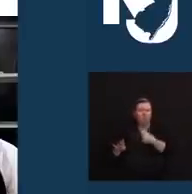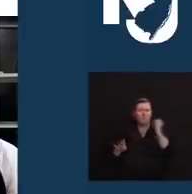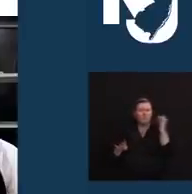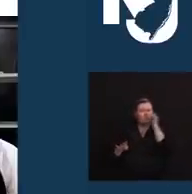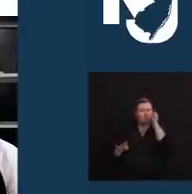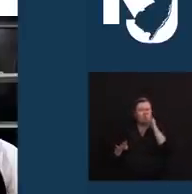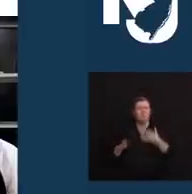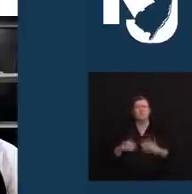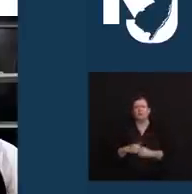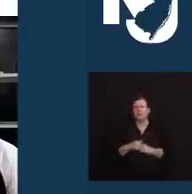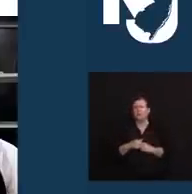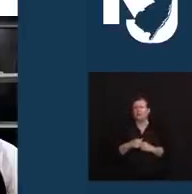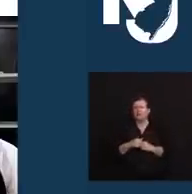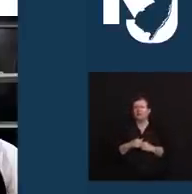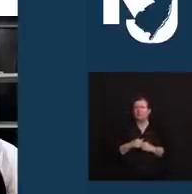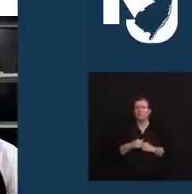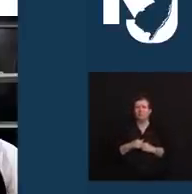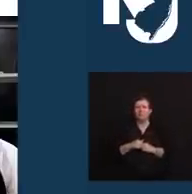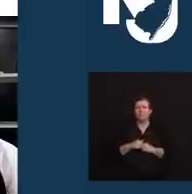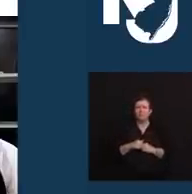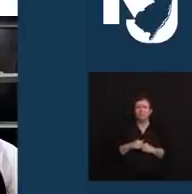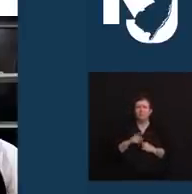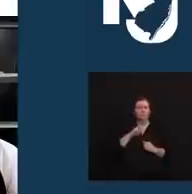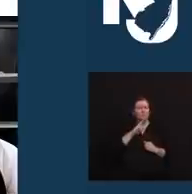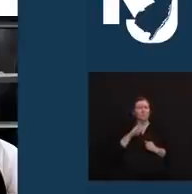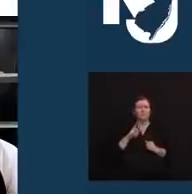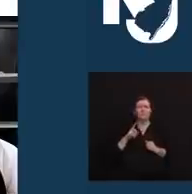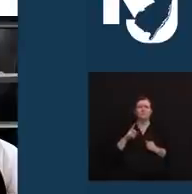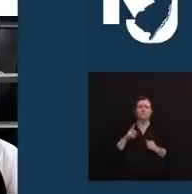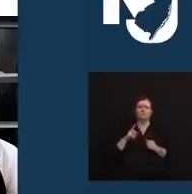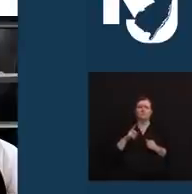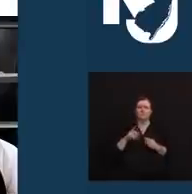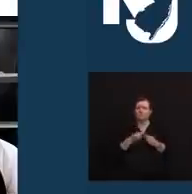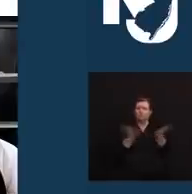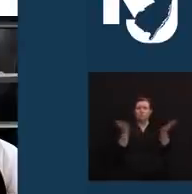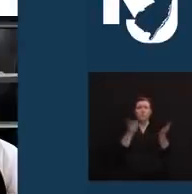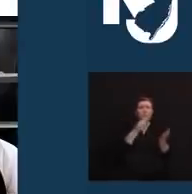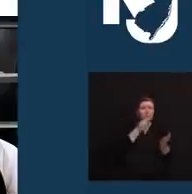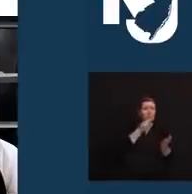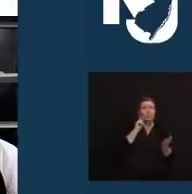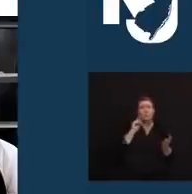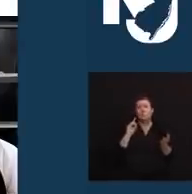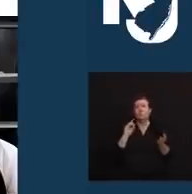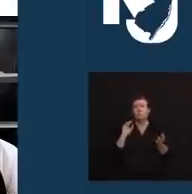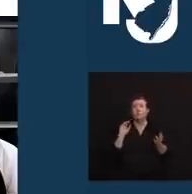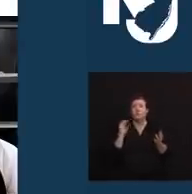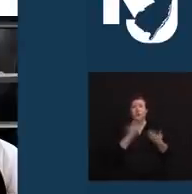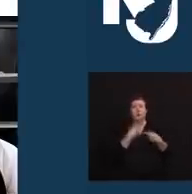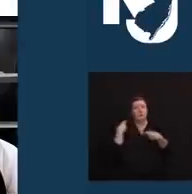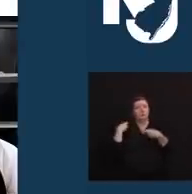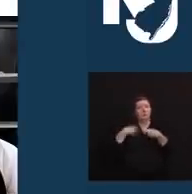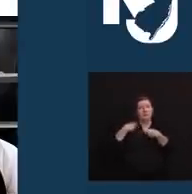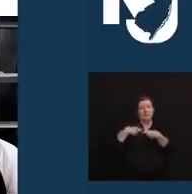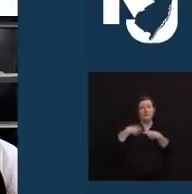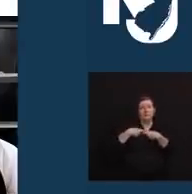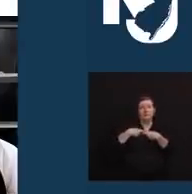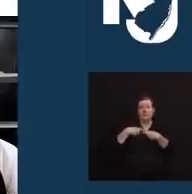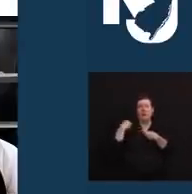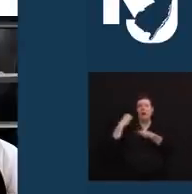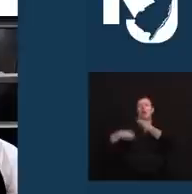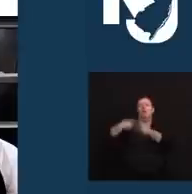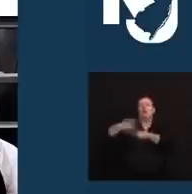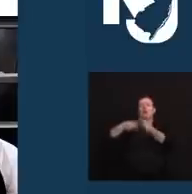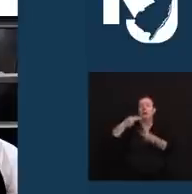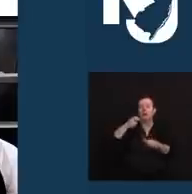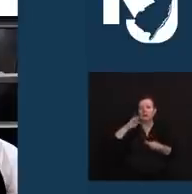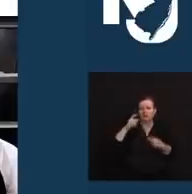hence the picture, catered our Hispanic Heritage Month celebration at Drumthwacket 2 years ago. And Maria has made sure that